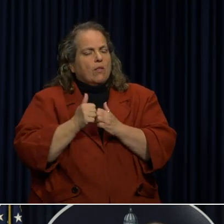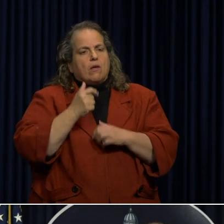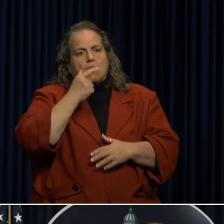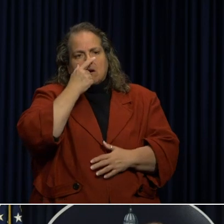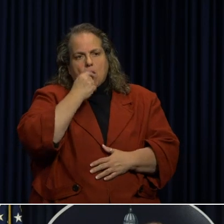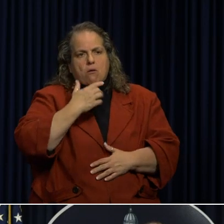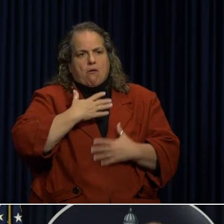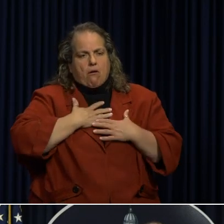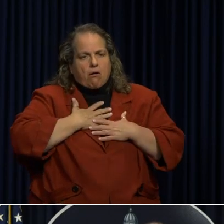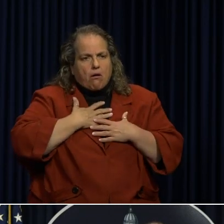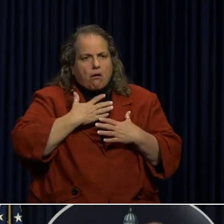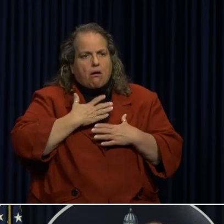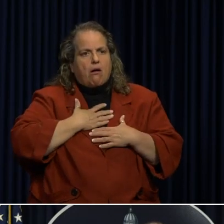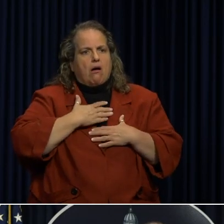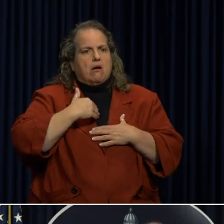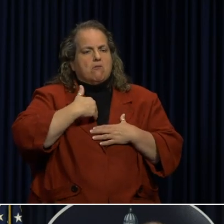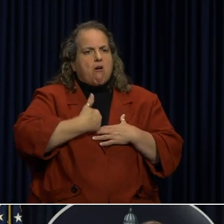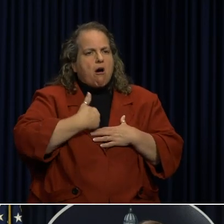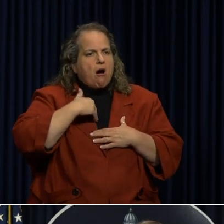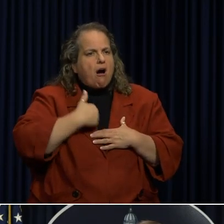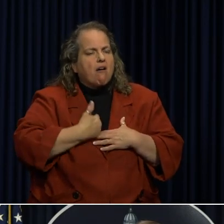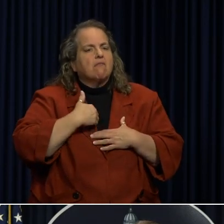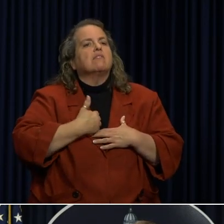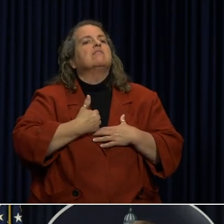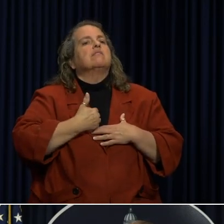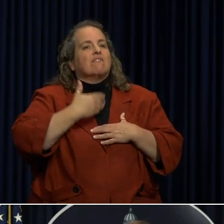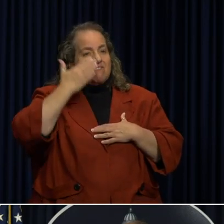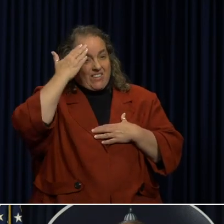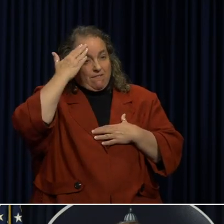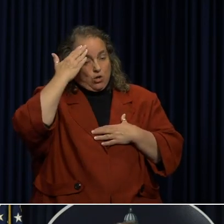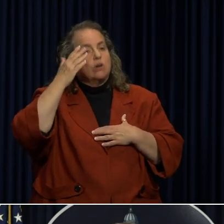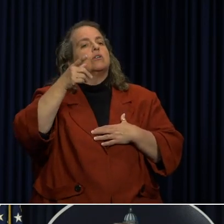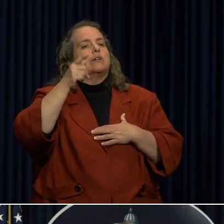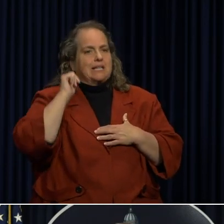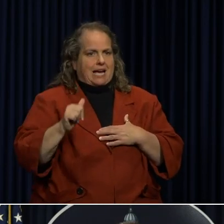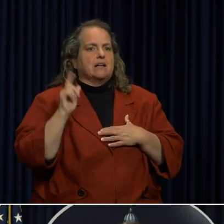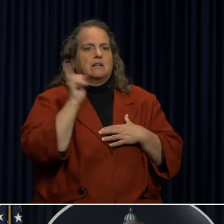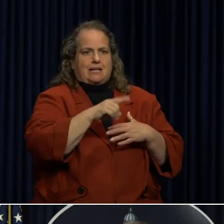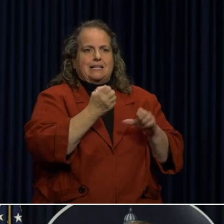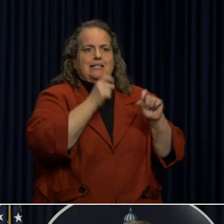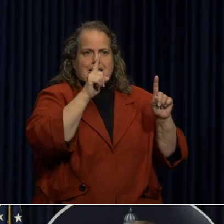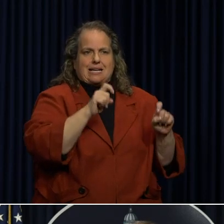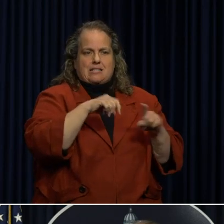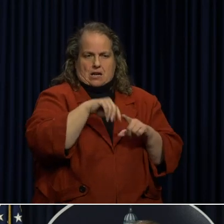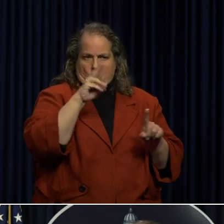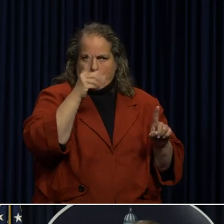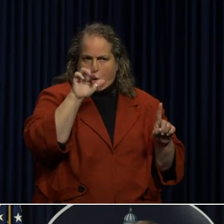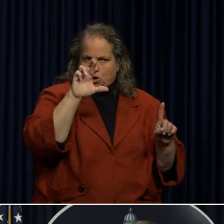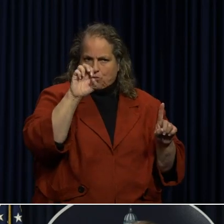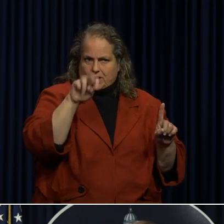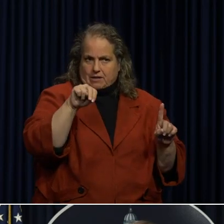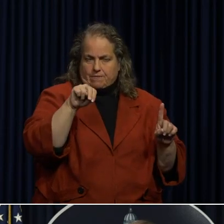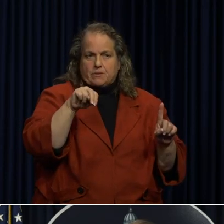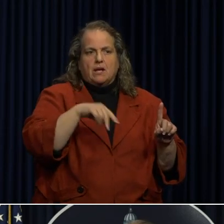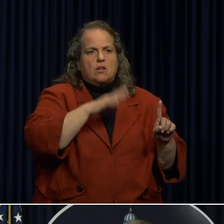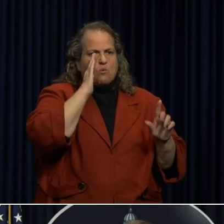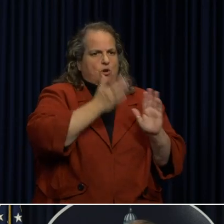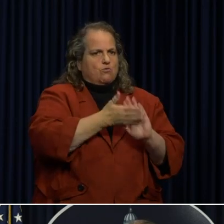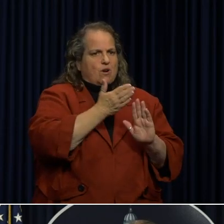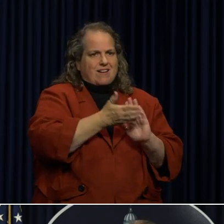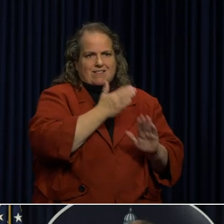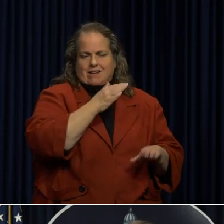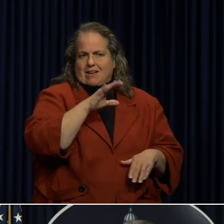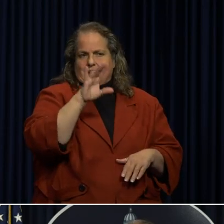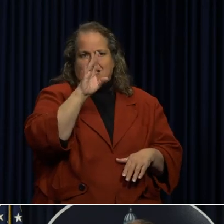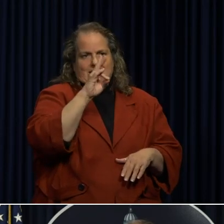online. It's going to run 7 days a week as long as we have the testing capacity. Lexington, in